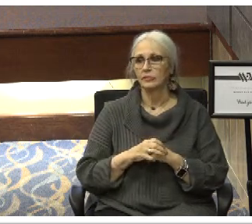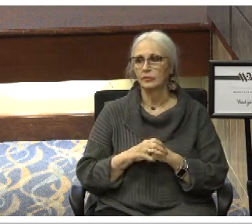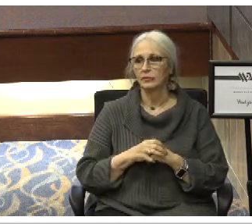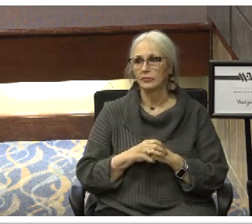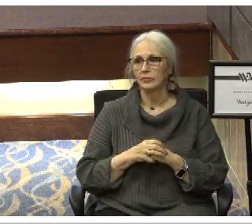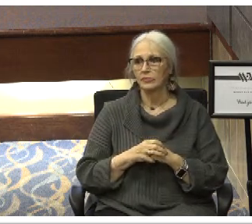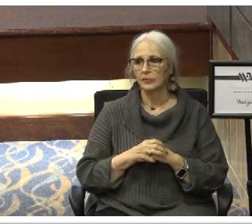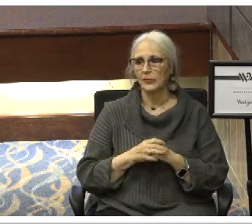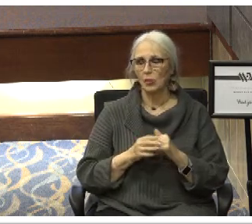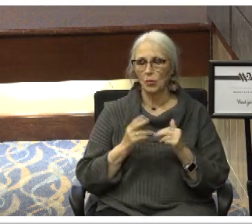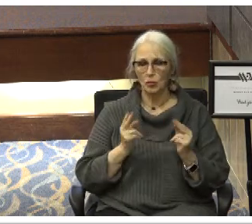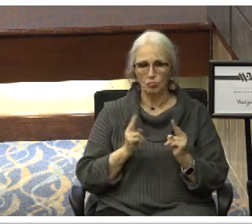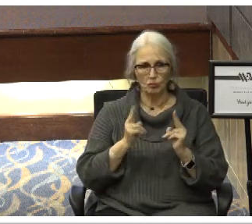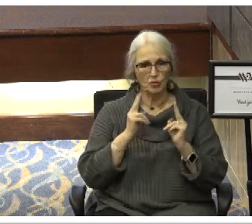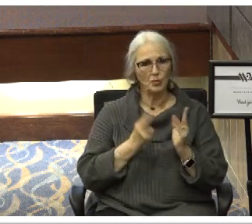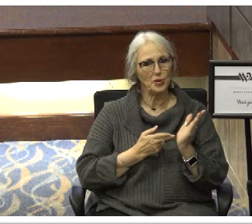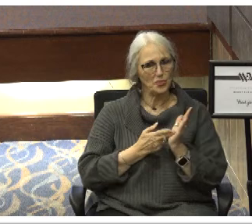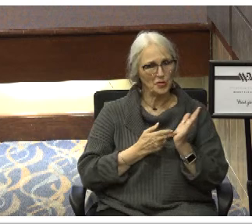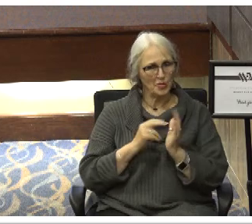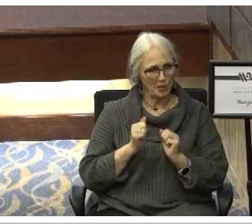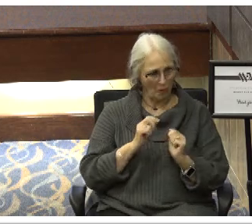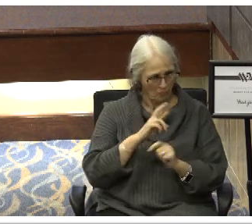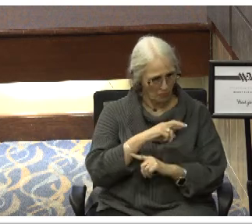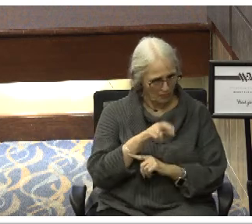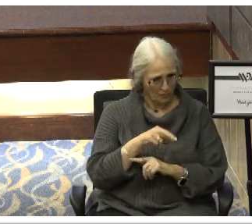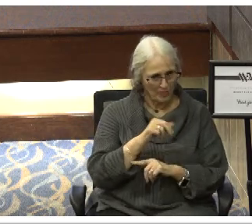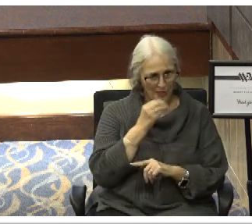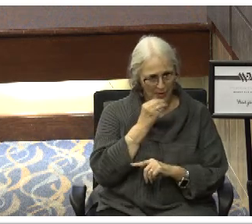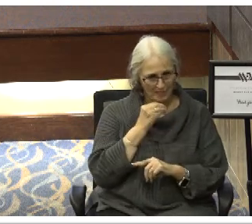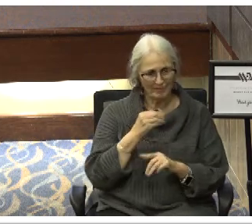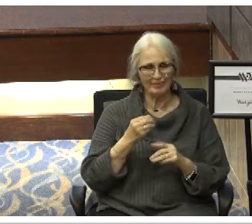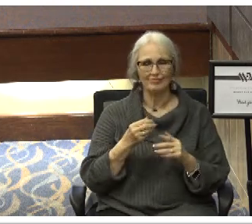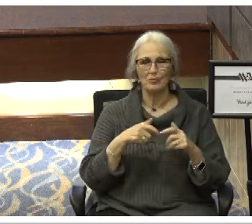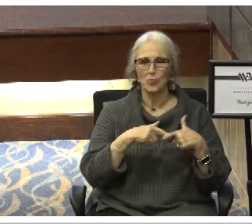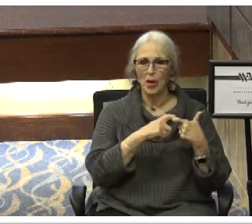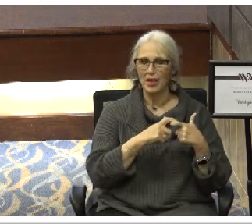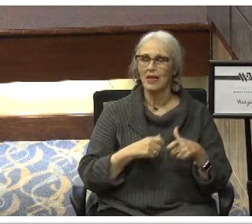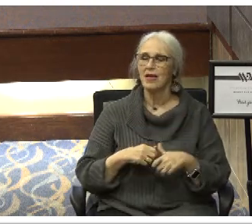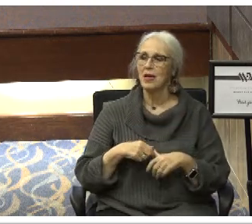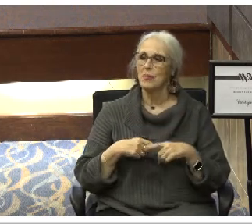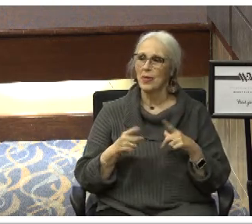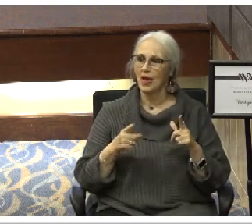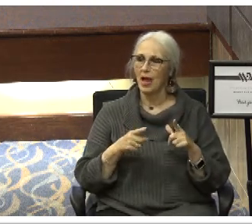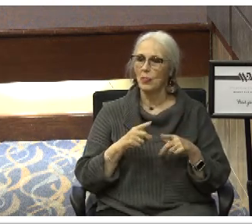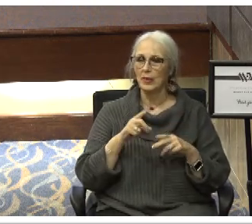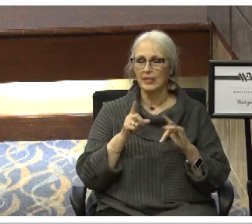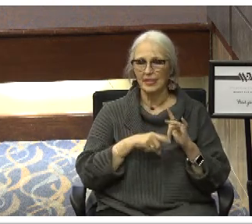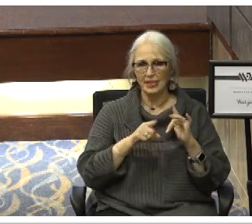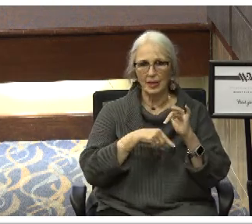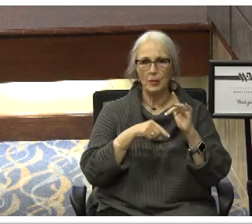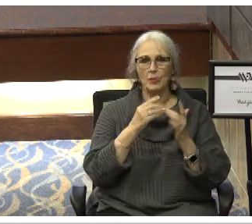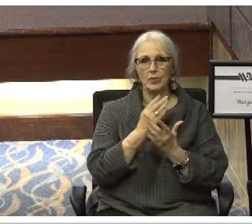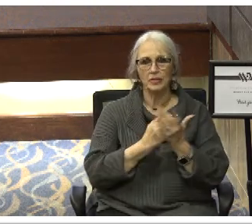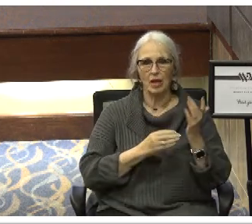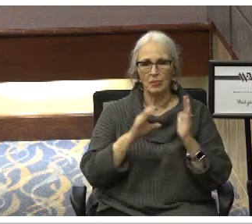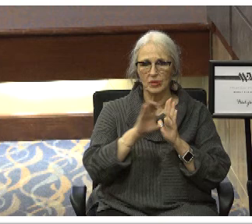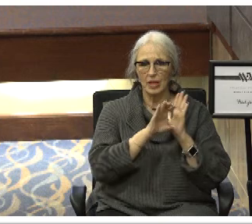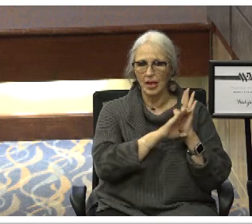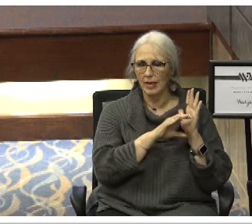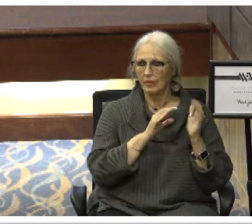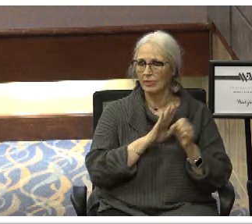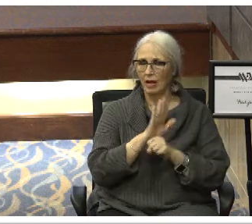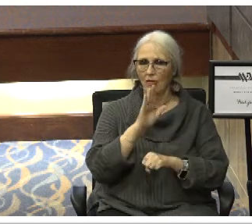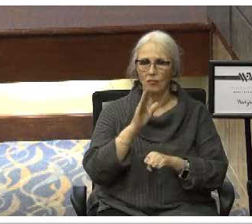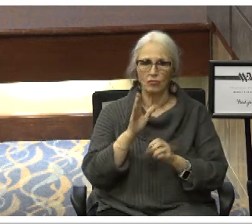the bathroom and get some food in you before the next session. So I'm going to probably skip over some slides so we have enough room for a